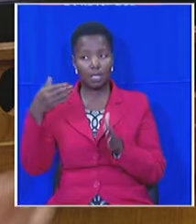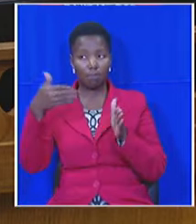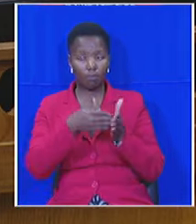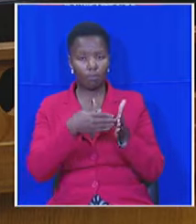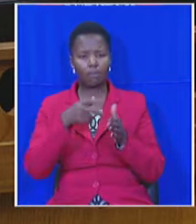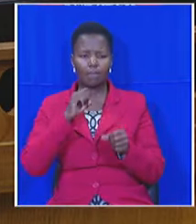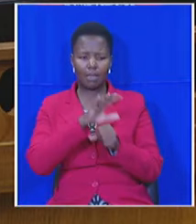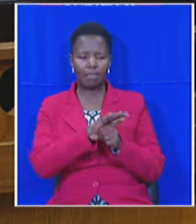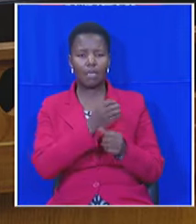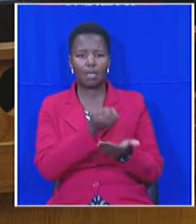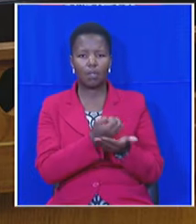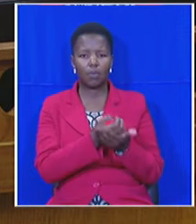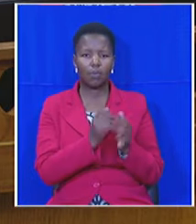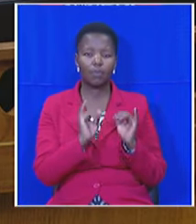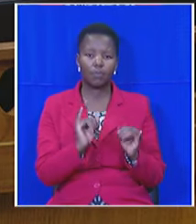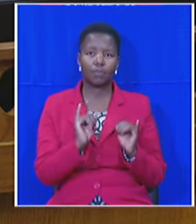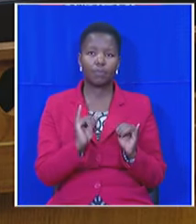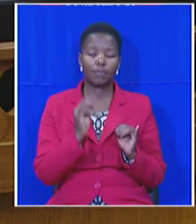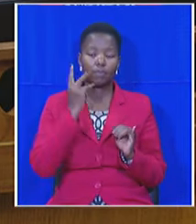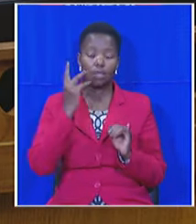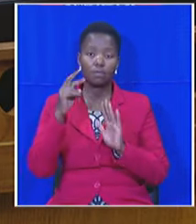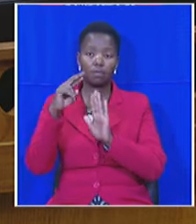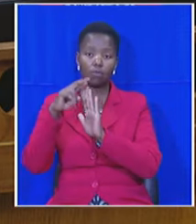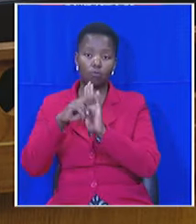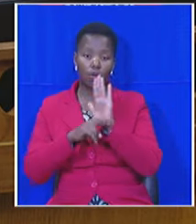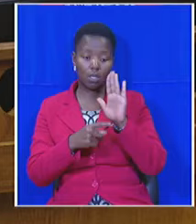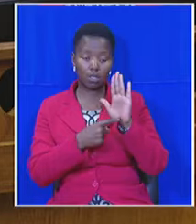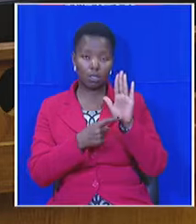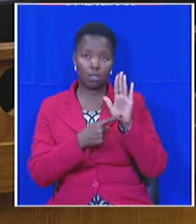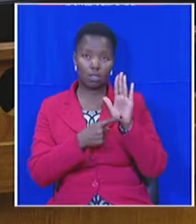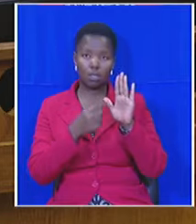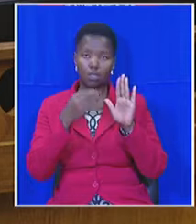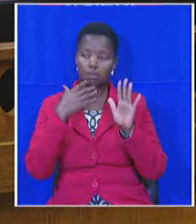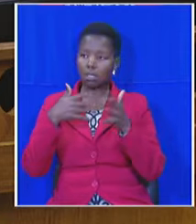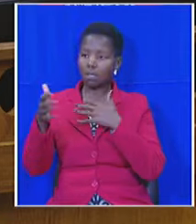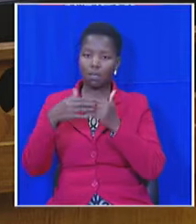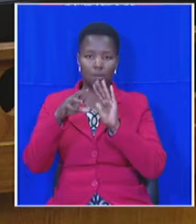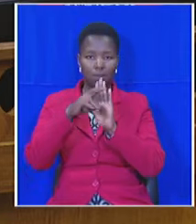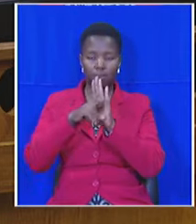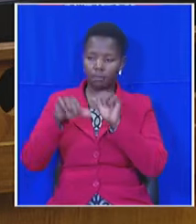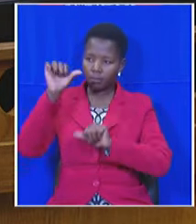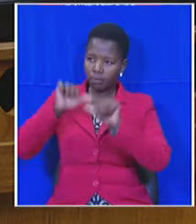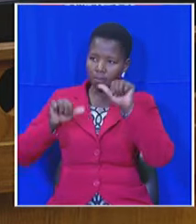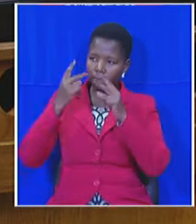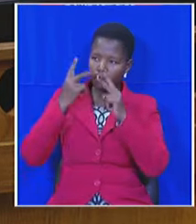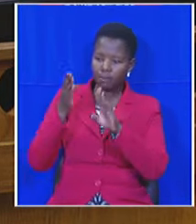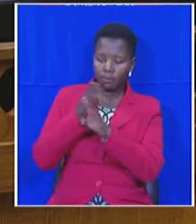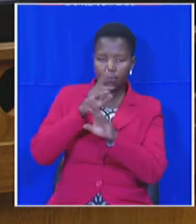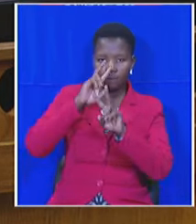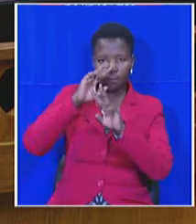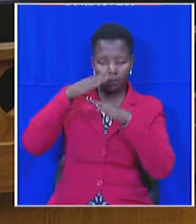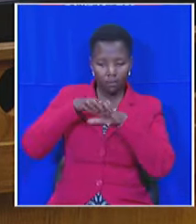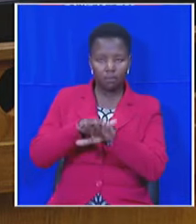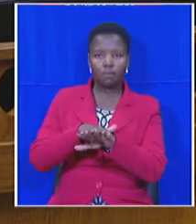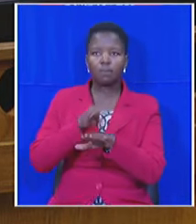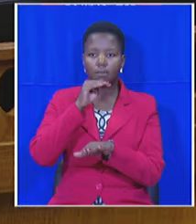Just imagine if these regulations were subjected to any regulatory impact assessments prior to implementations, we could